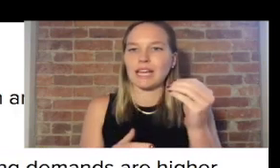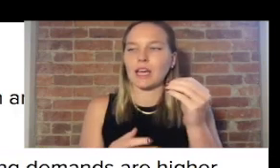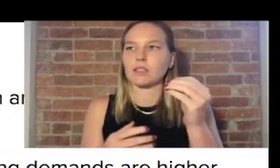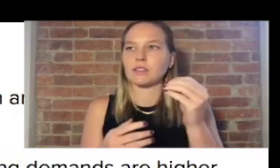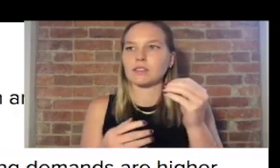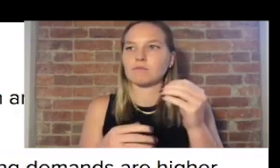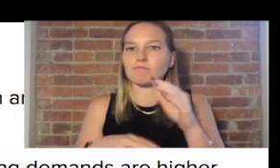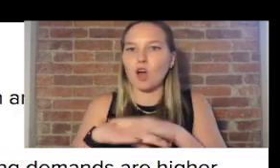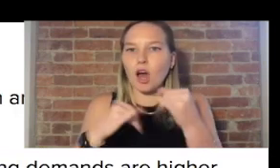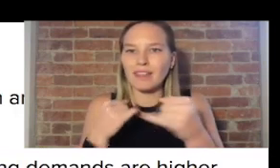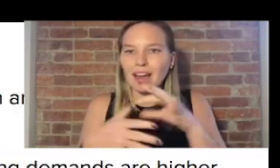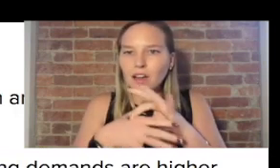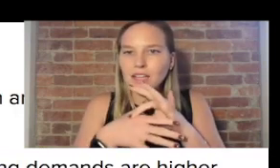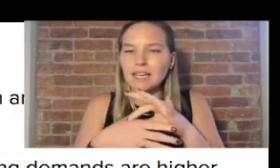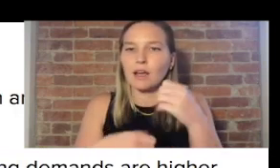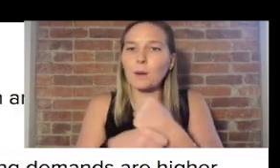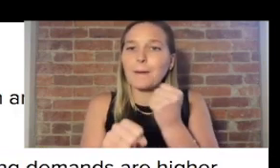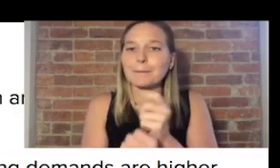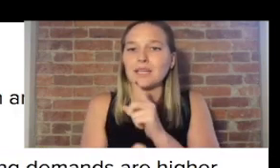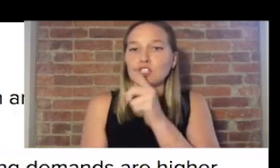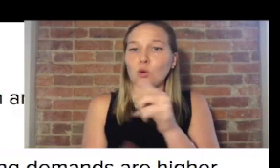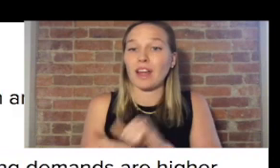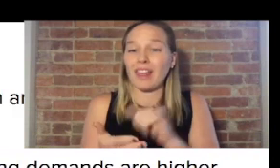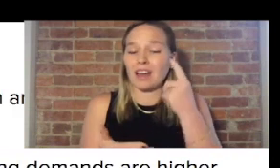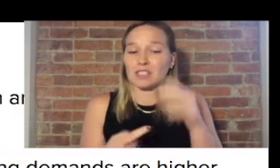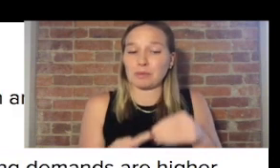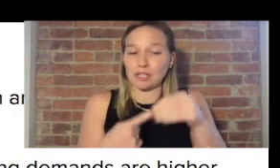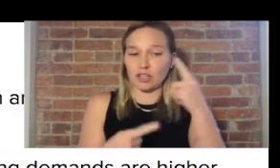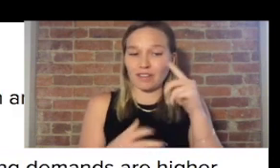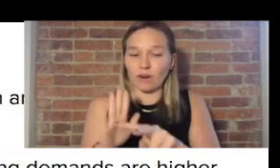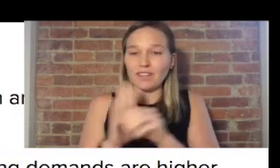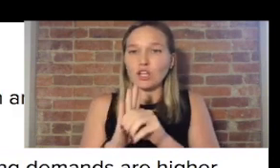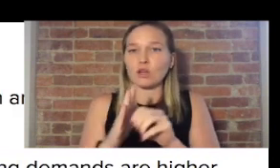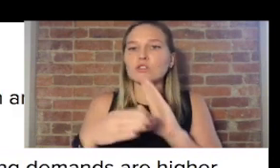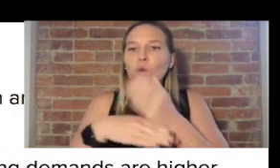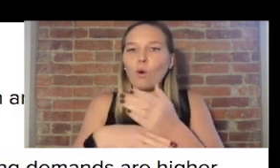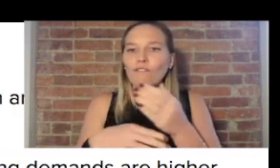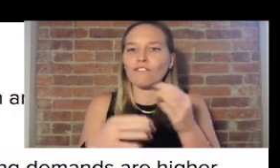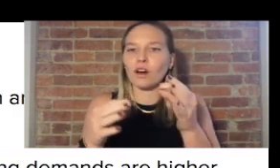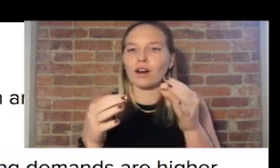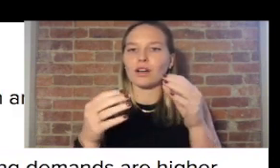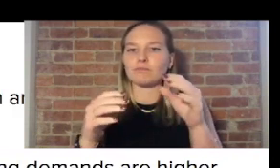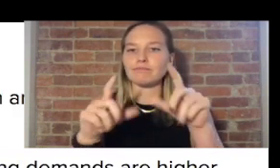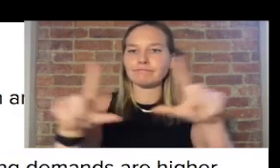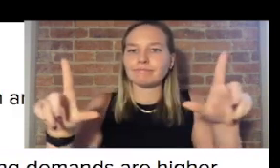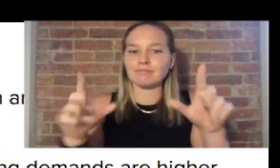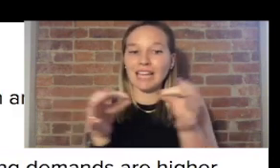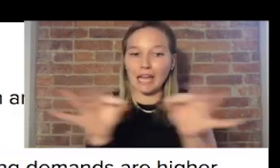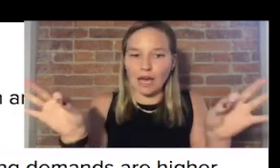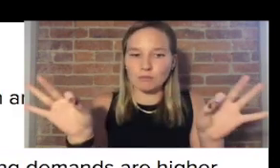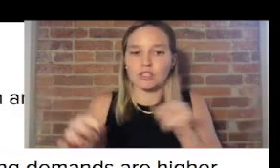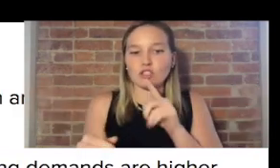When you're designing support for videos, as well as online content, make sure, especially for